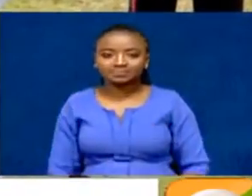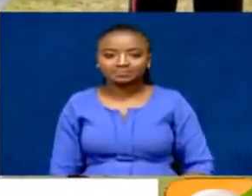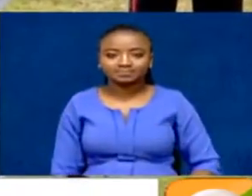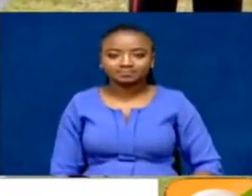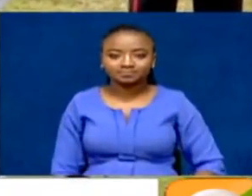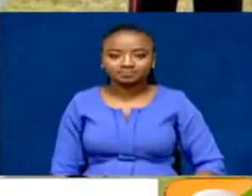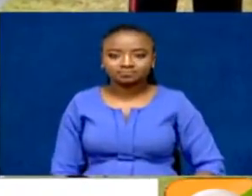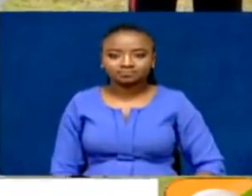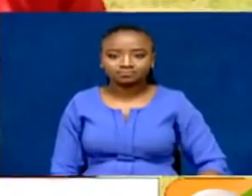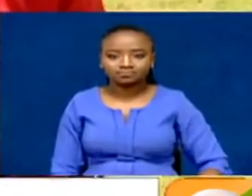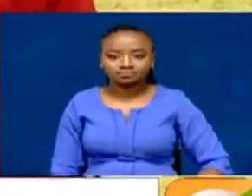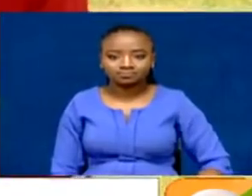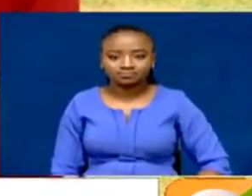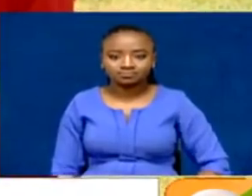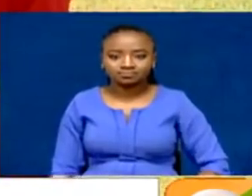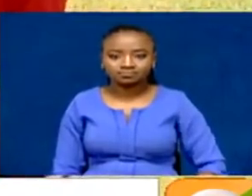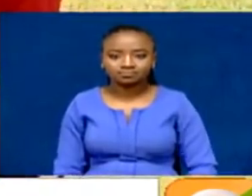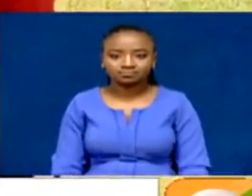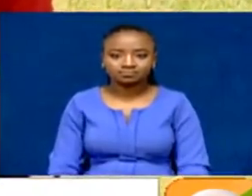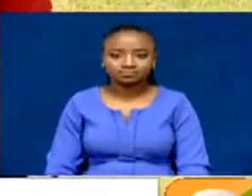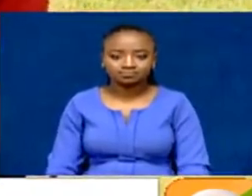Kutwa, blessed the flags.